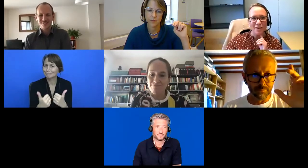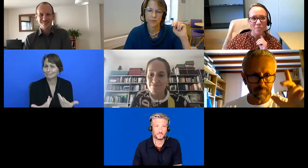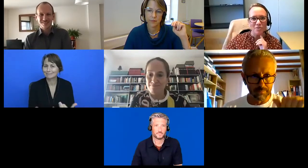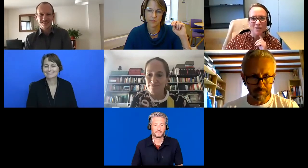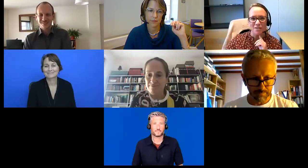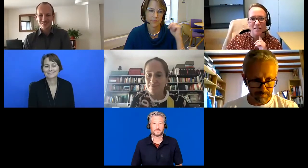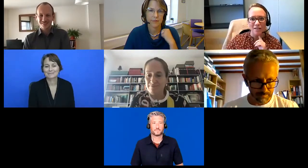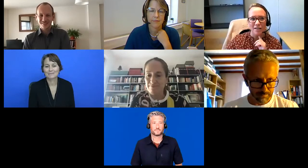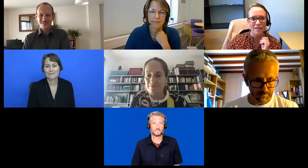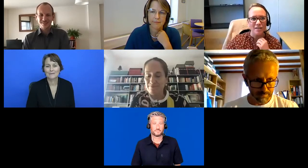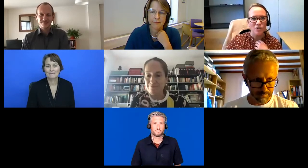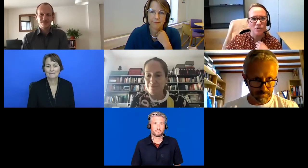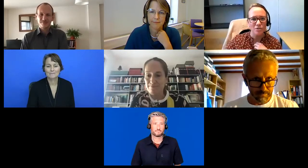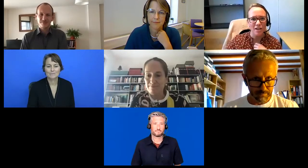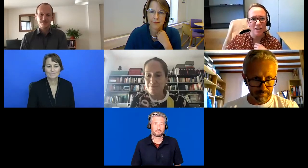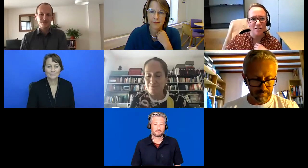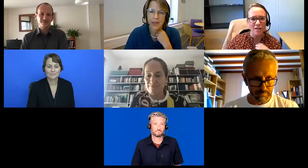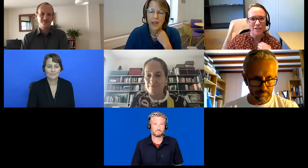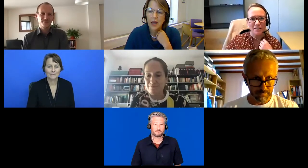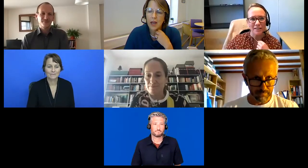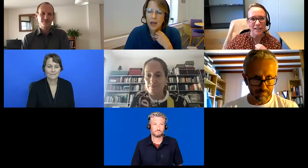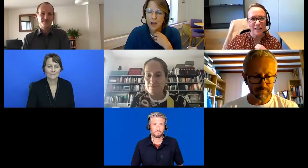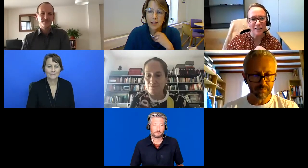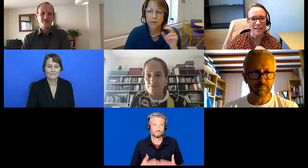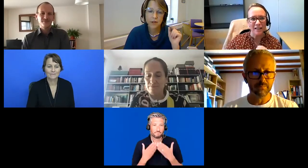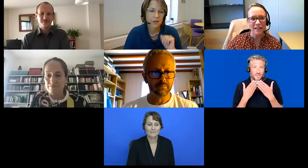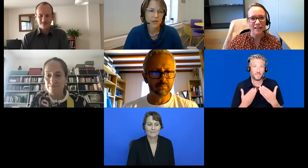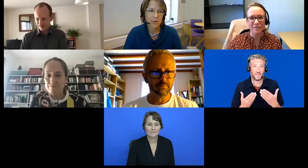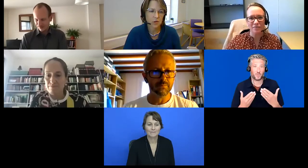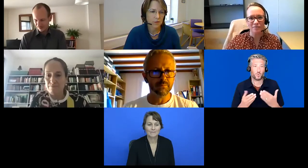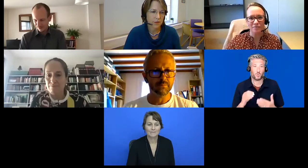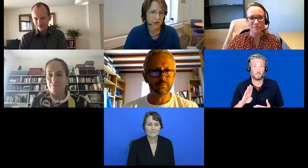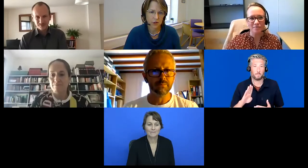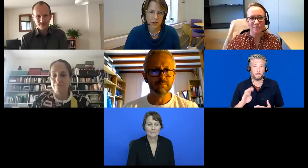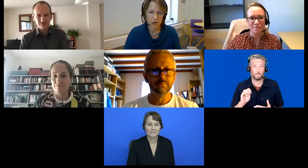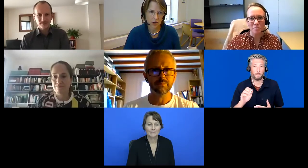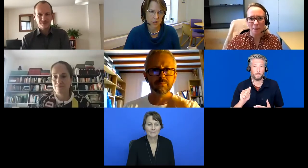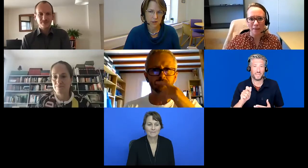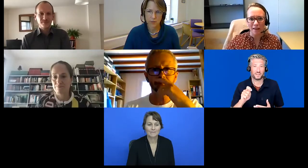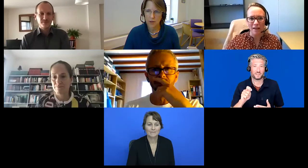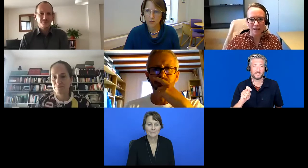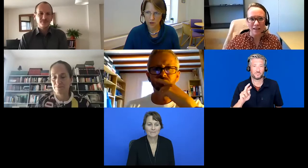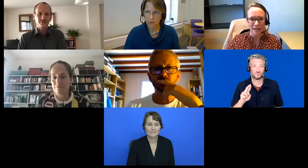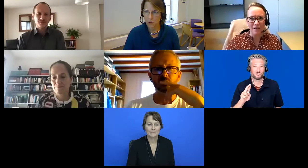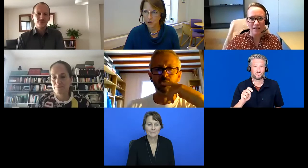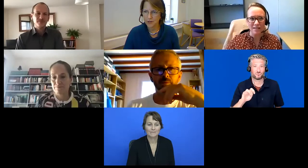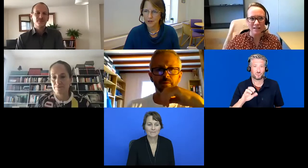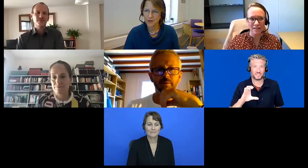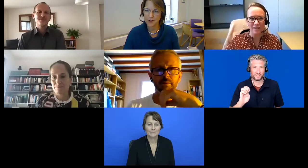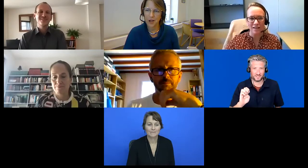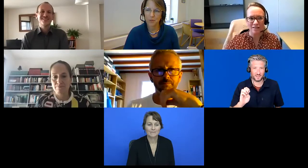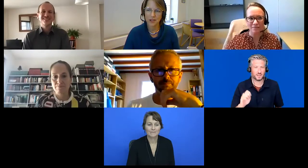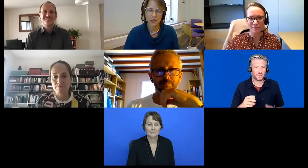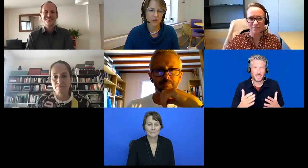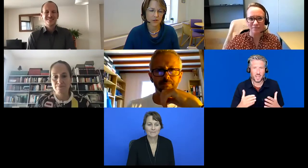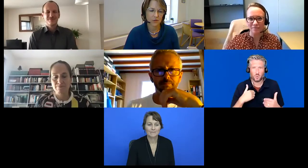Thank you, Beatrice. Susan, you had a comment. Yeah, first of all, we seem to have lost Charlotte, but I'm looking for her, so